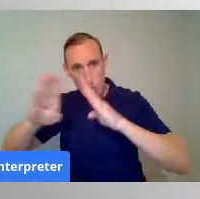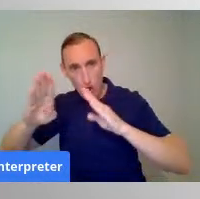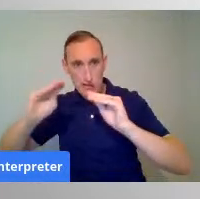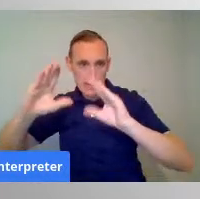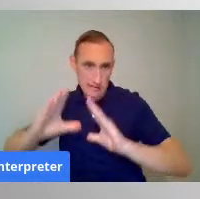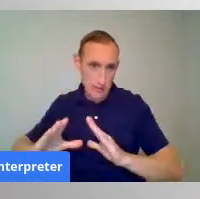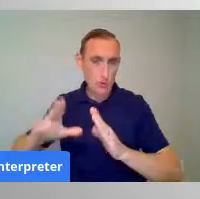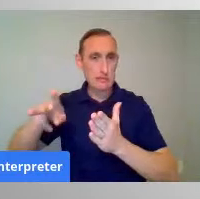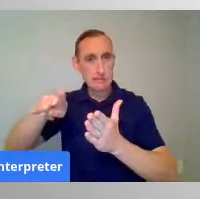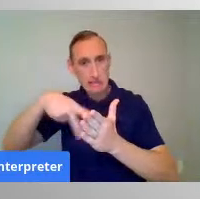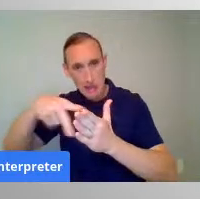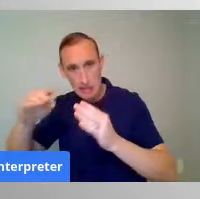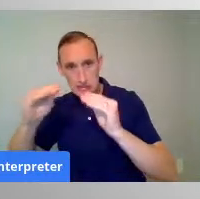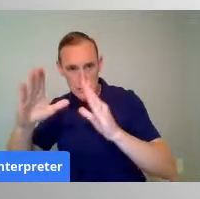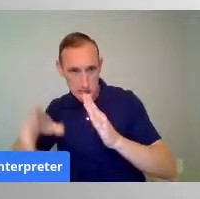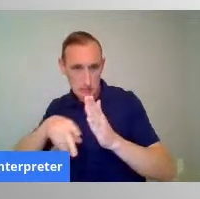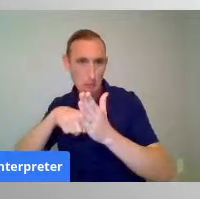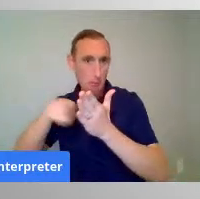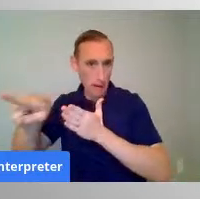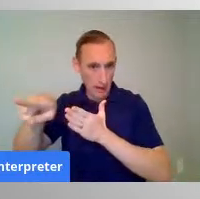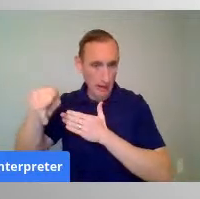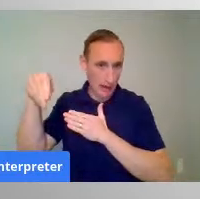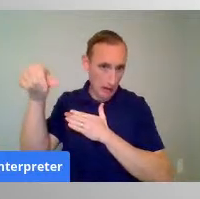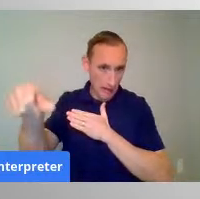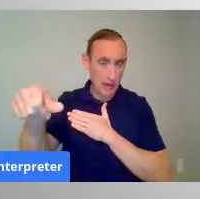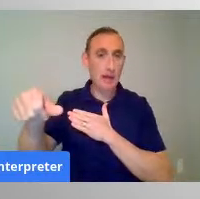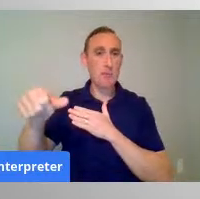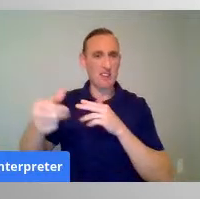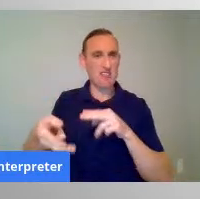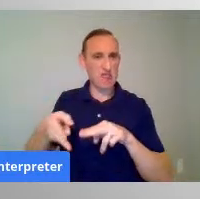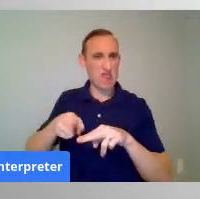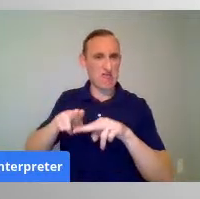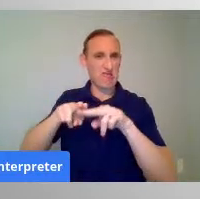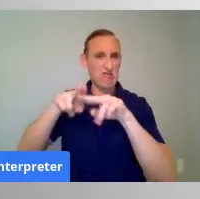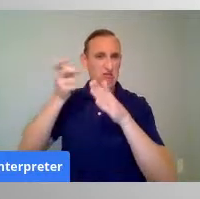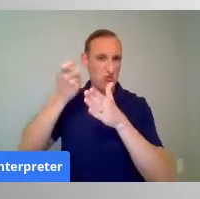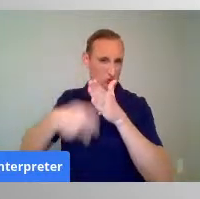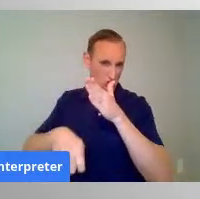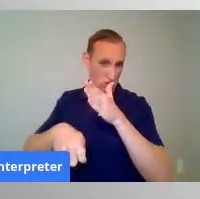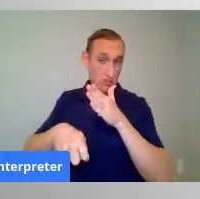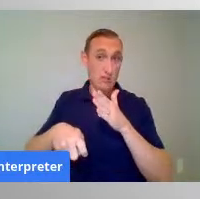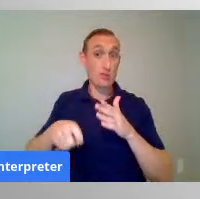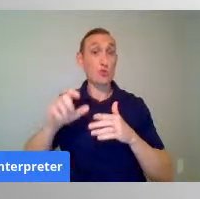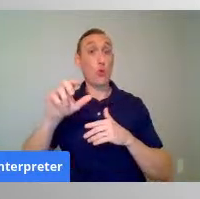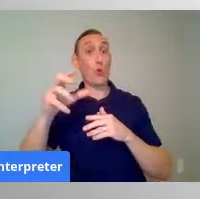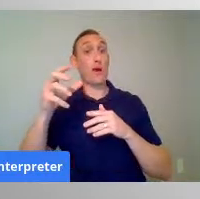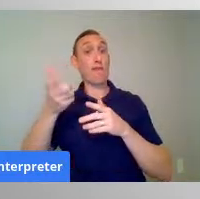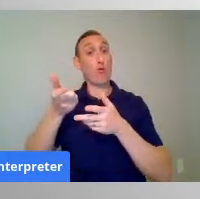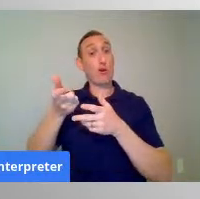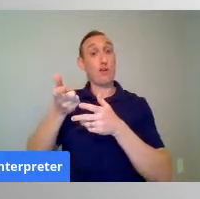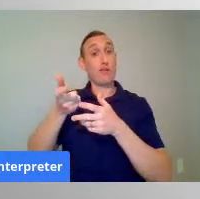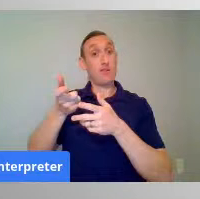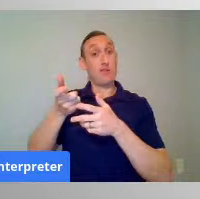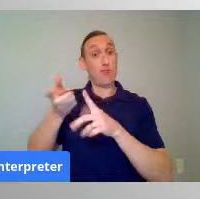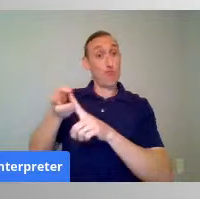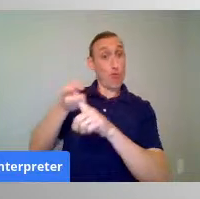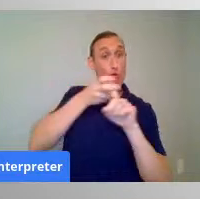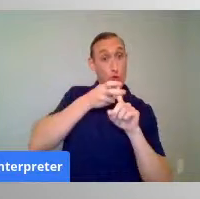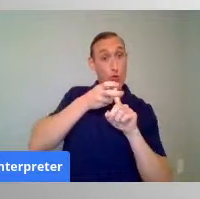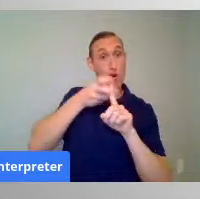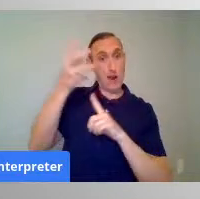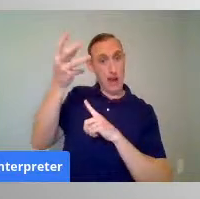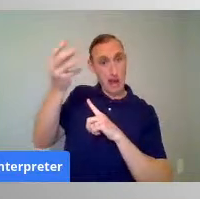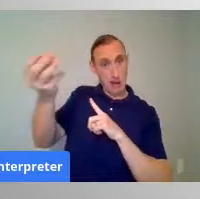felt like this would possibly be a more equitable option because it would allow families who are really